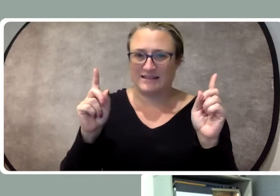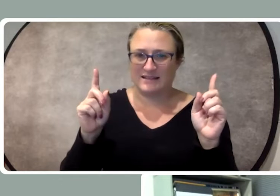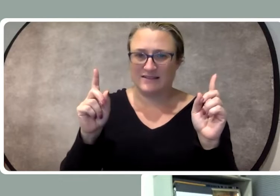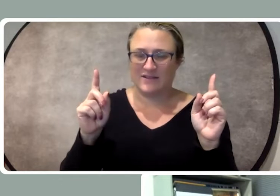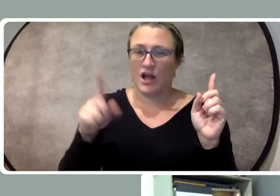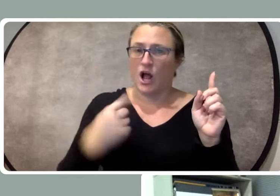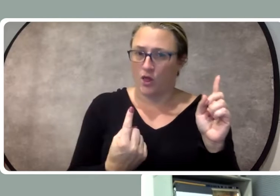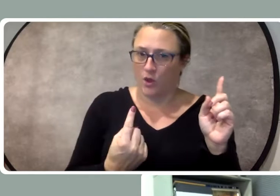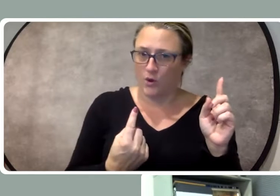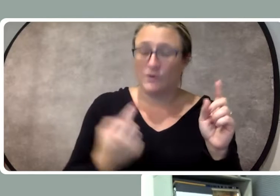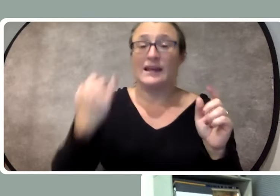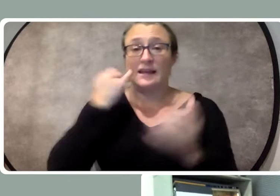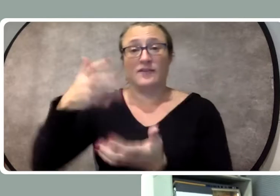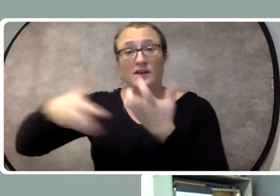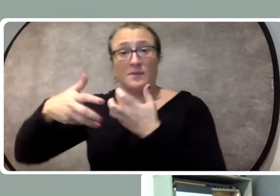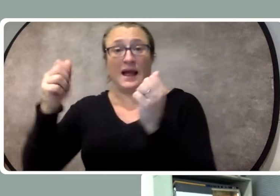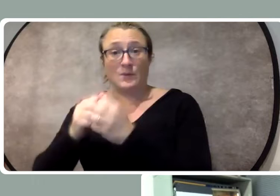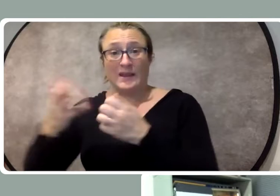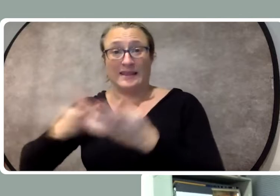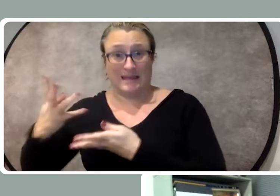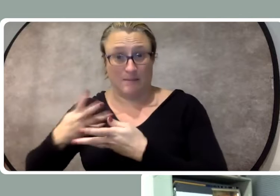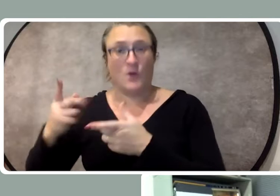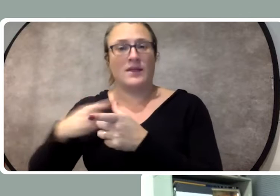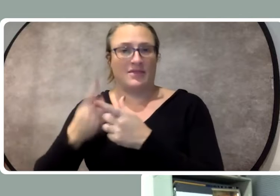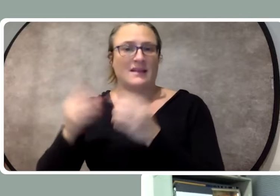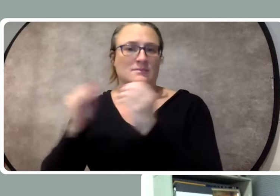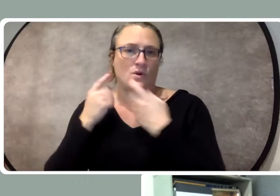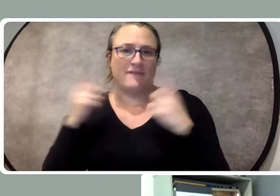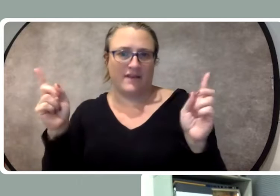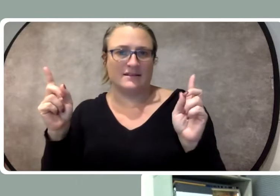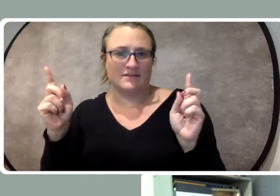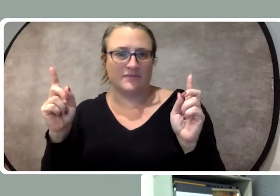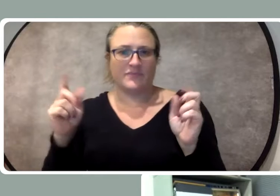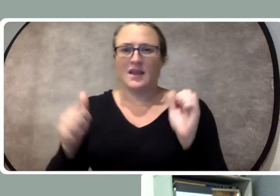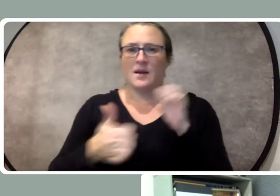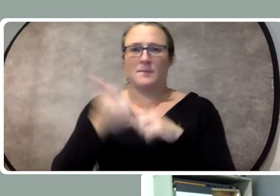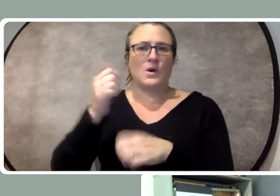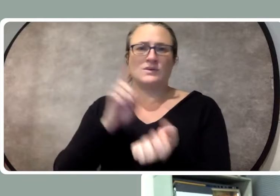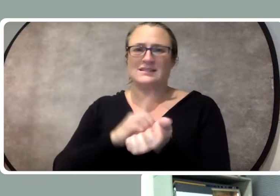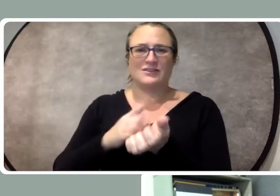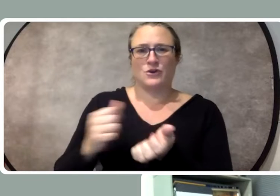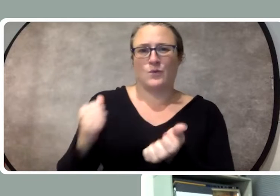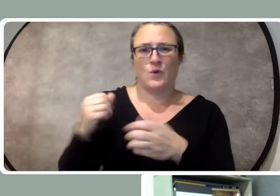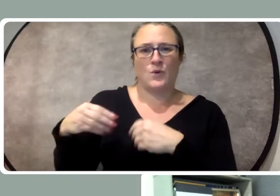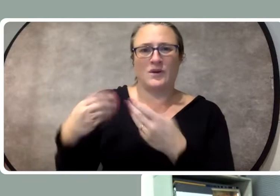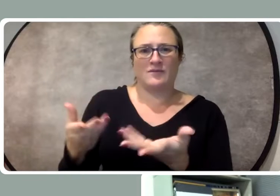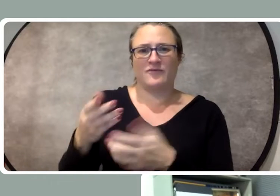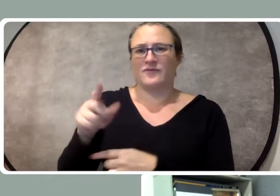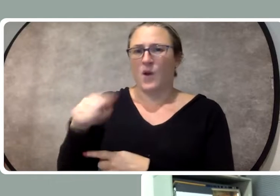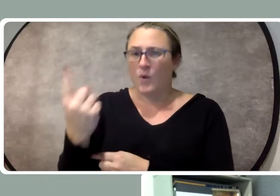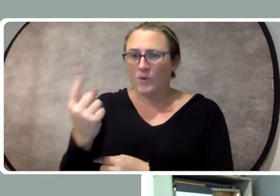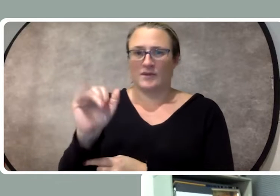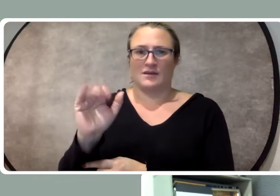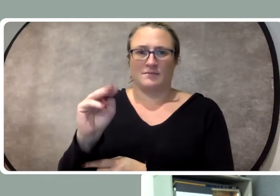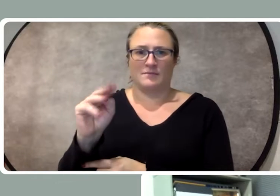with chemotherapy. So, most clinicians will not be recommending immune therapy by itself.